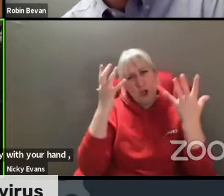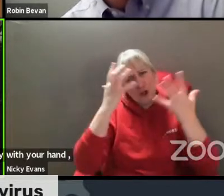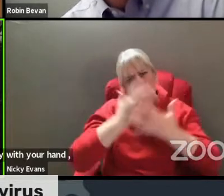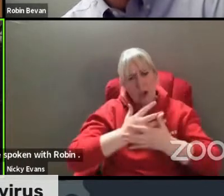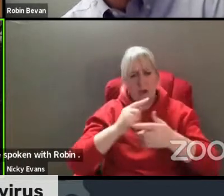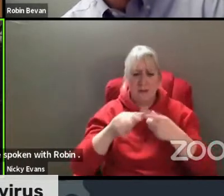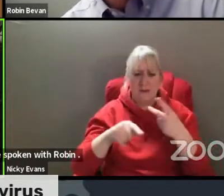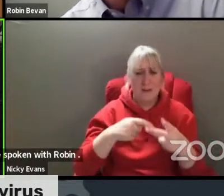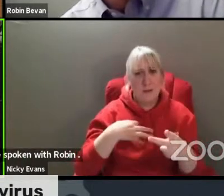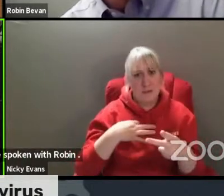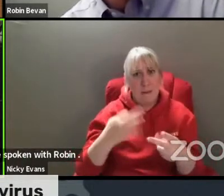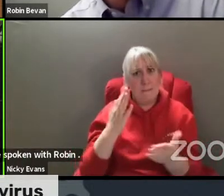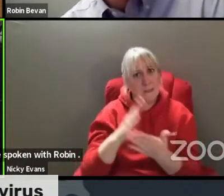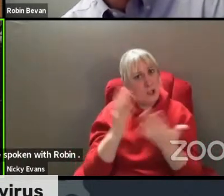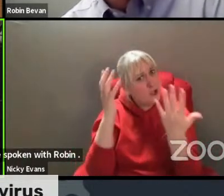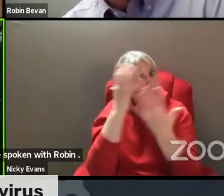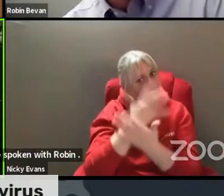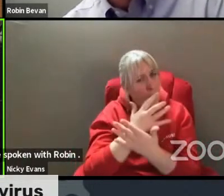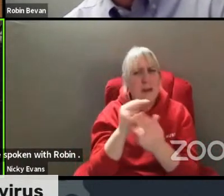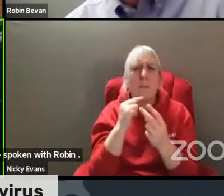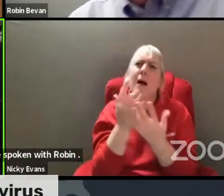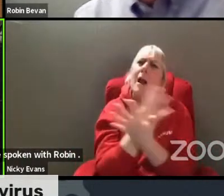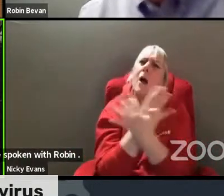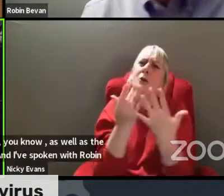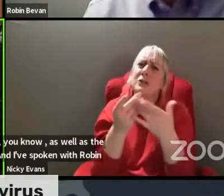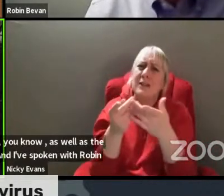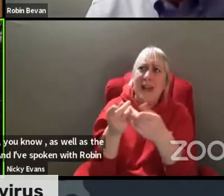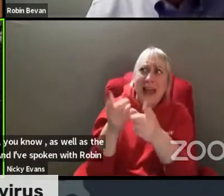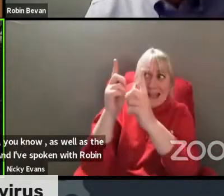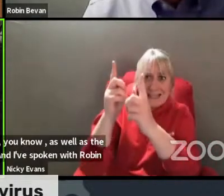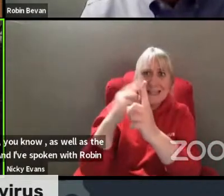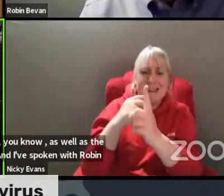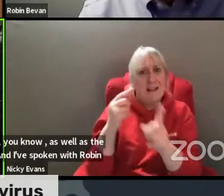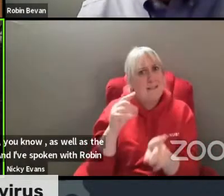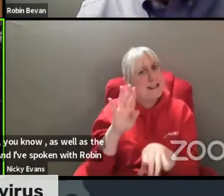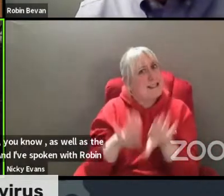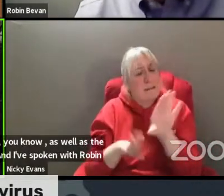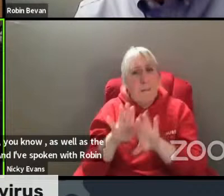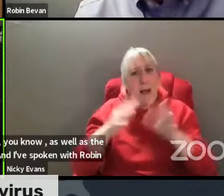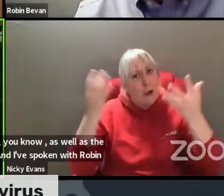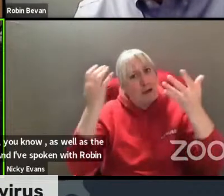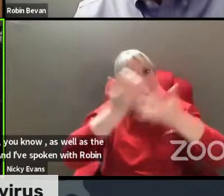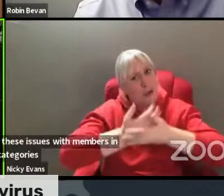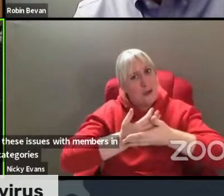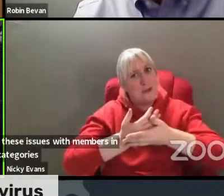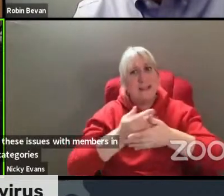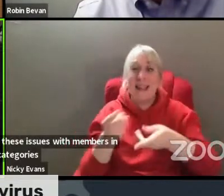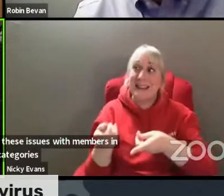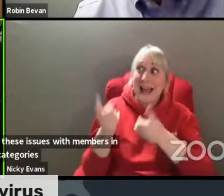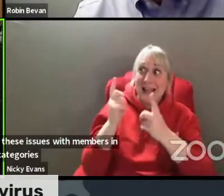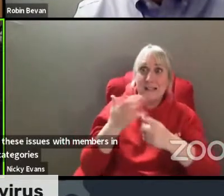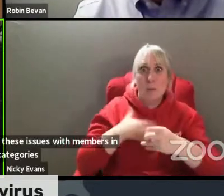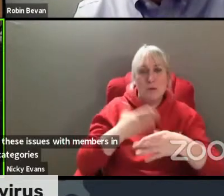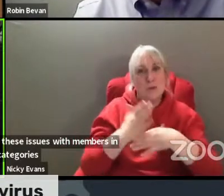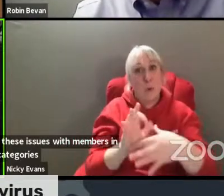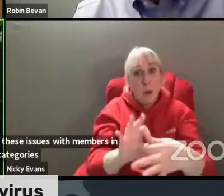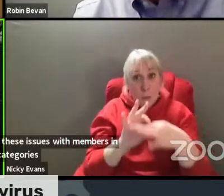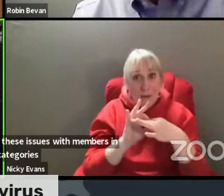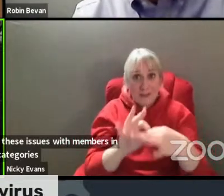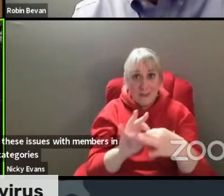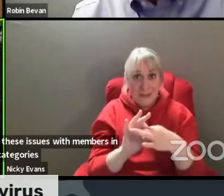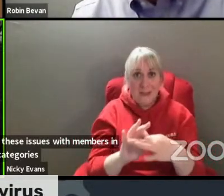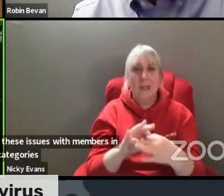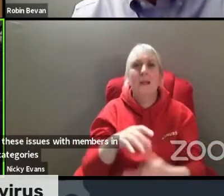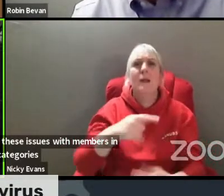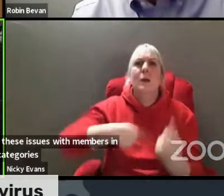reps will be concerned about them, but many head teachers will share those concerns and want to work with us. And we should share the successes in the